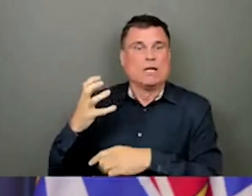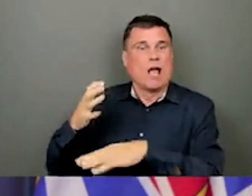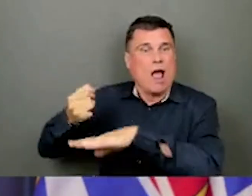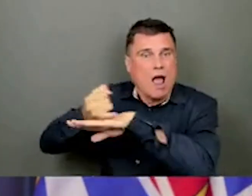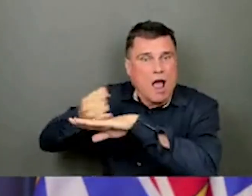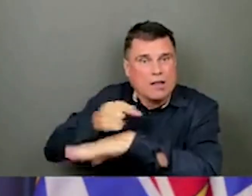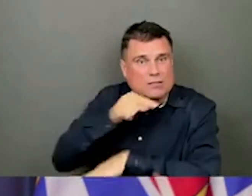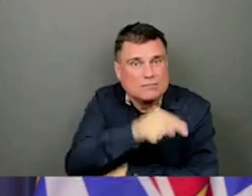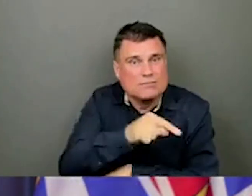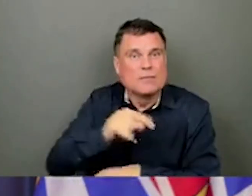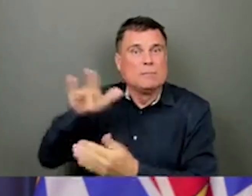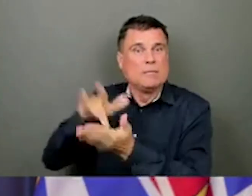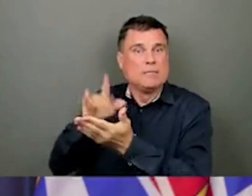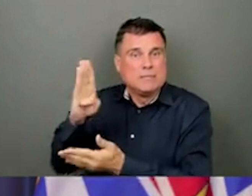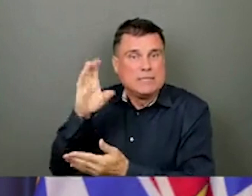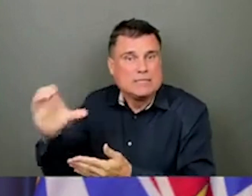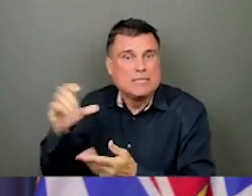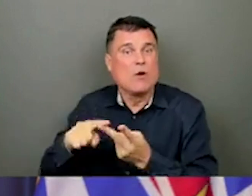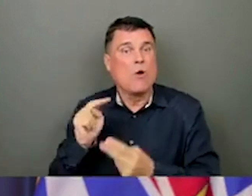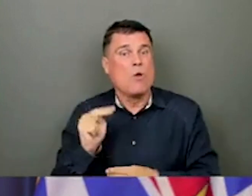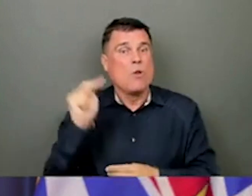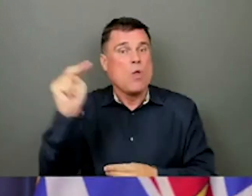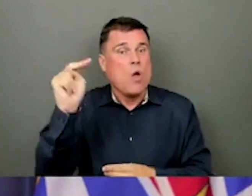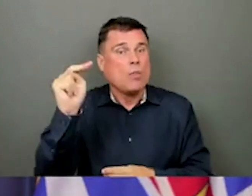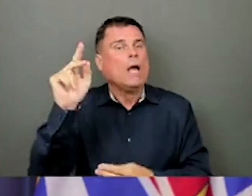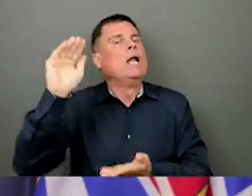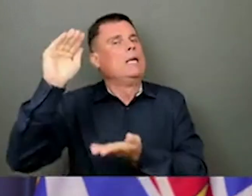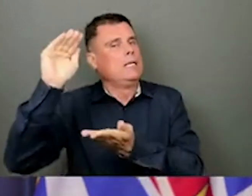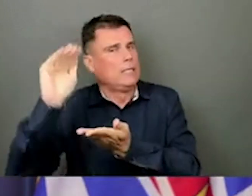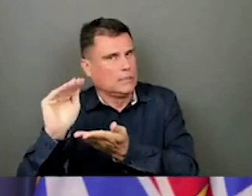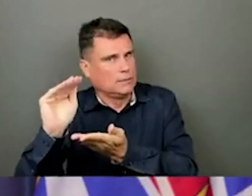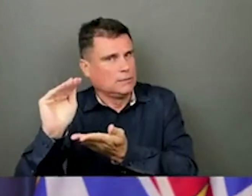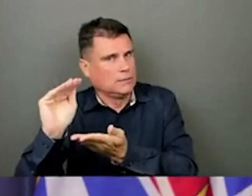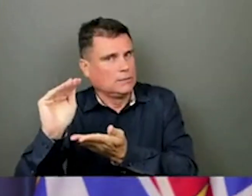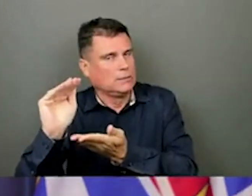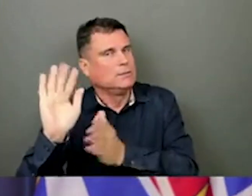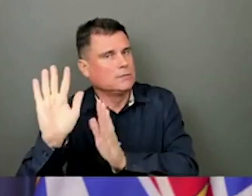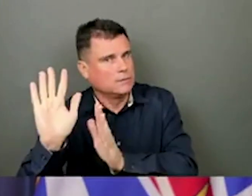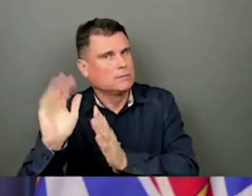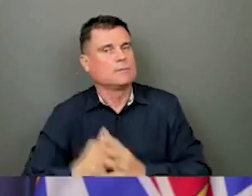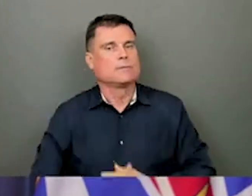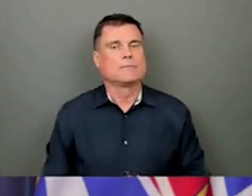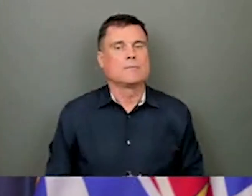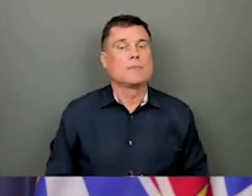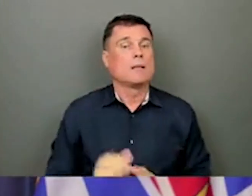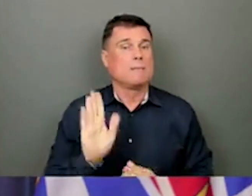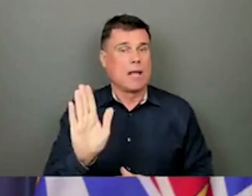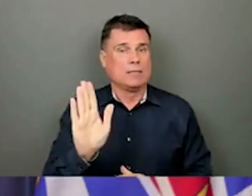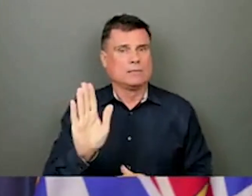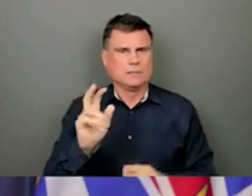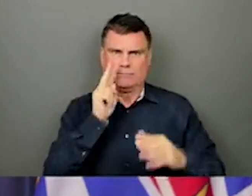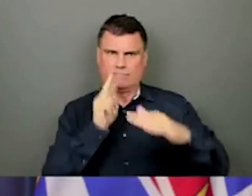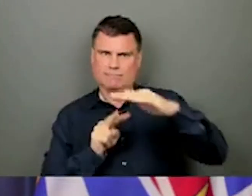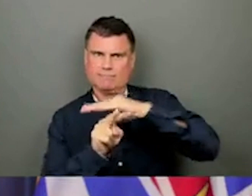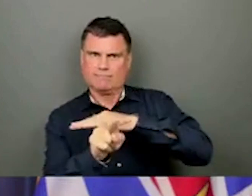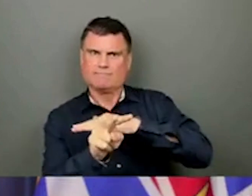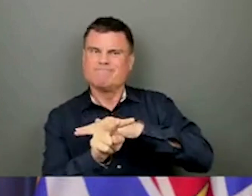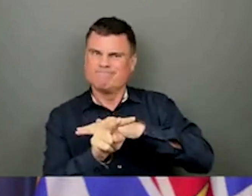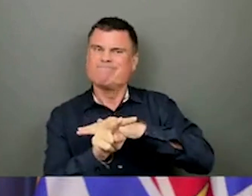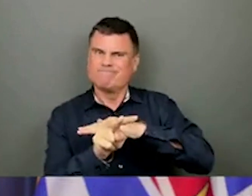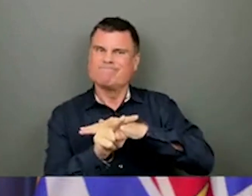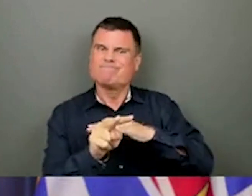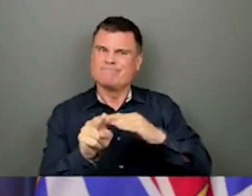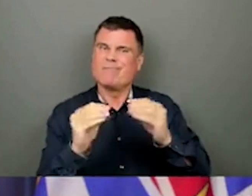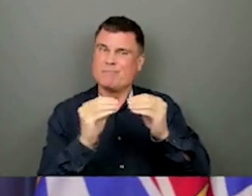getting certainly a reprieve in the north for now, but indications are that we have several weeks to go. So people, please be